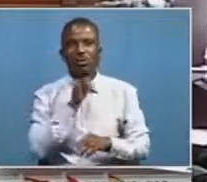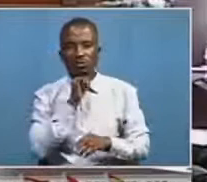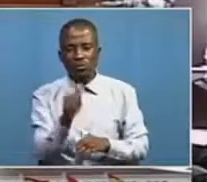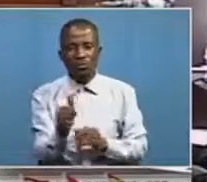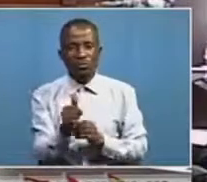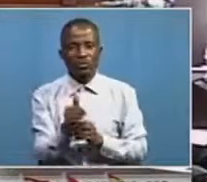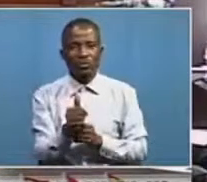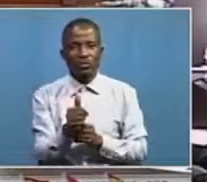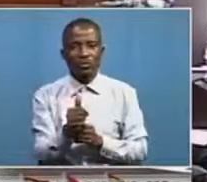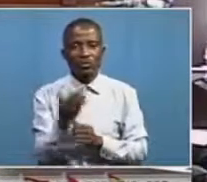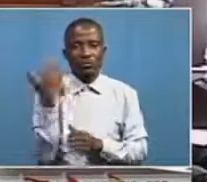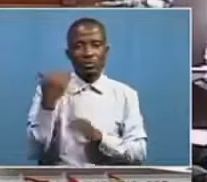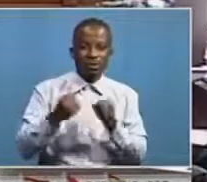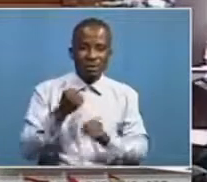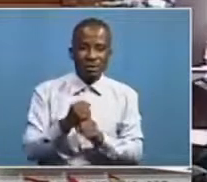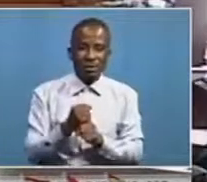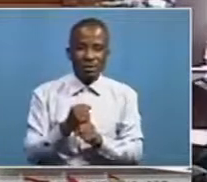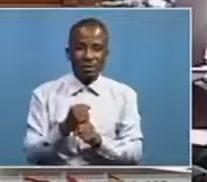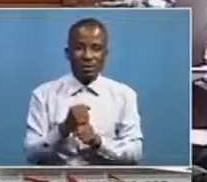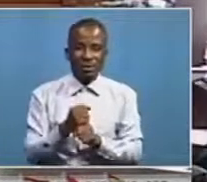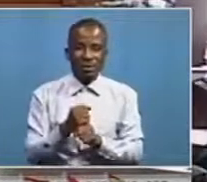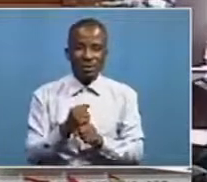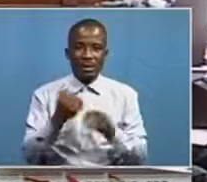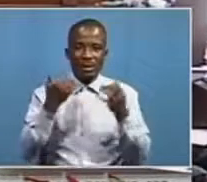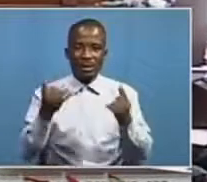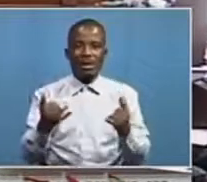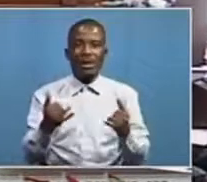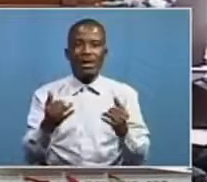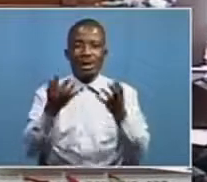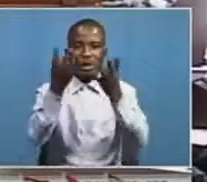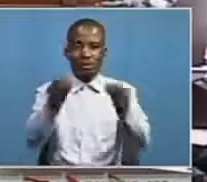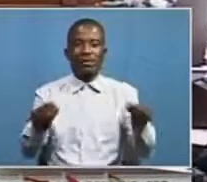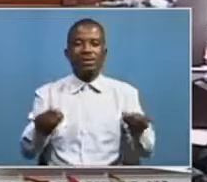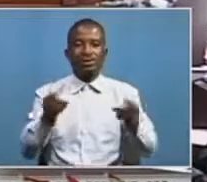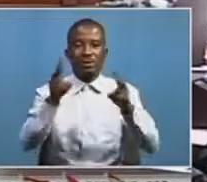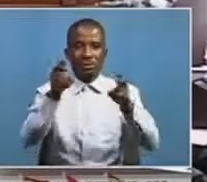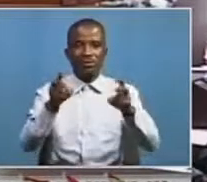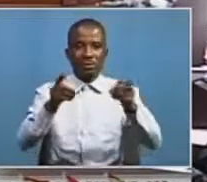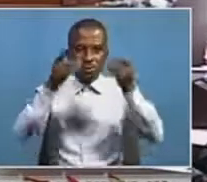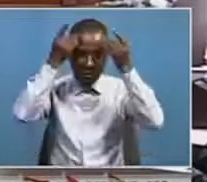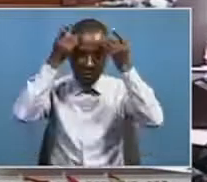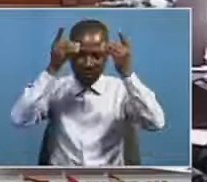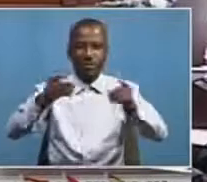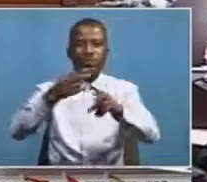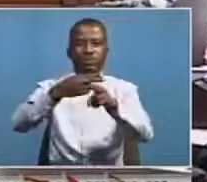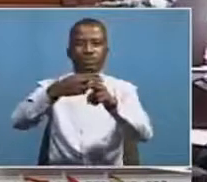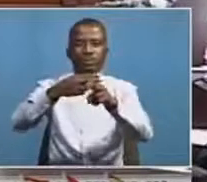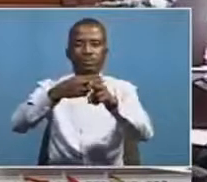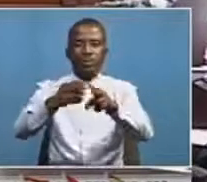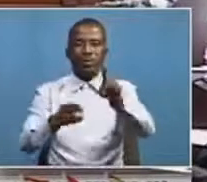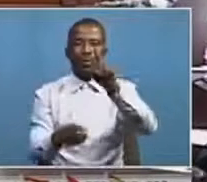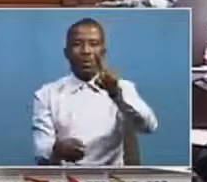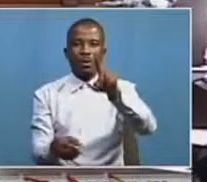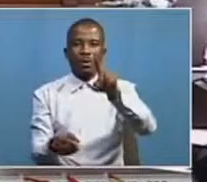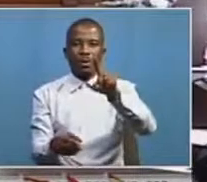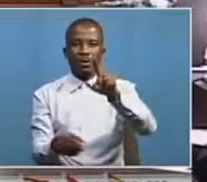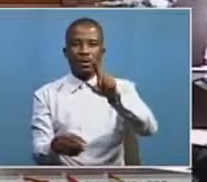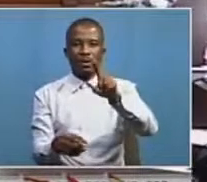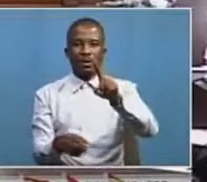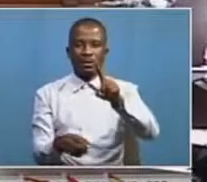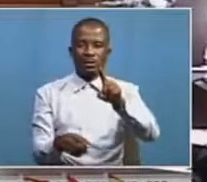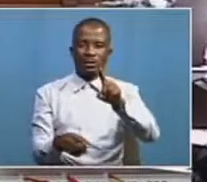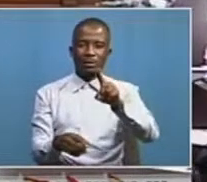of 2020. We shall now address the issue settled for the determination in this petition. Issue 1, reasonable course of